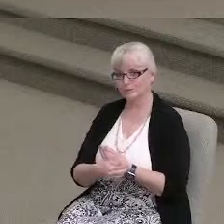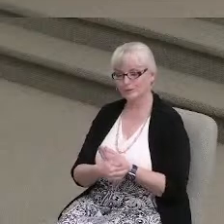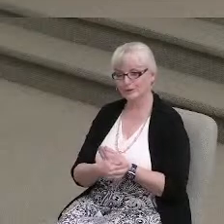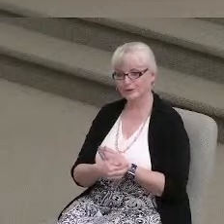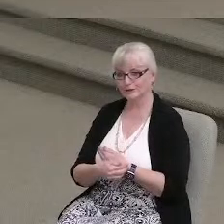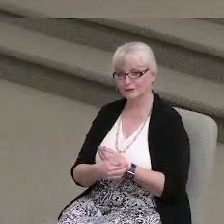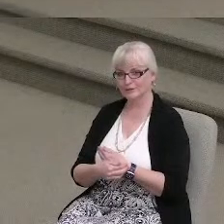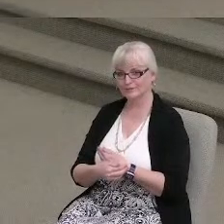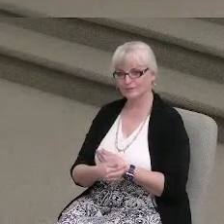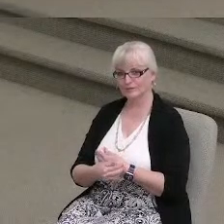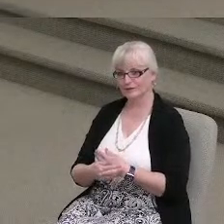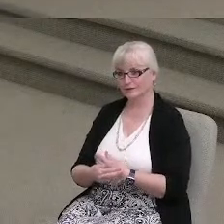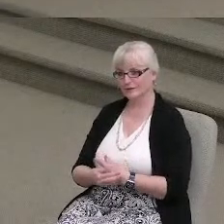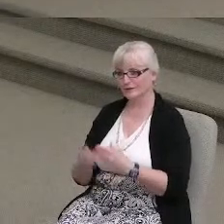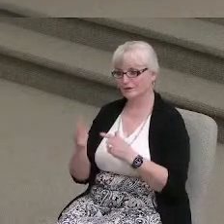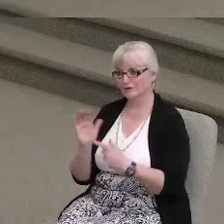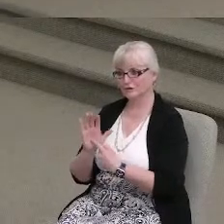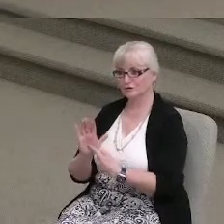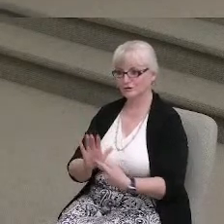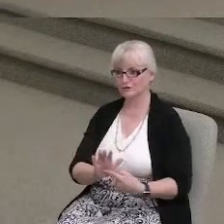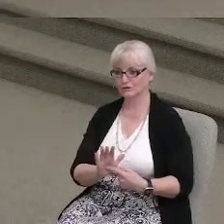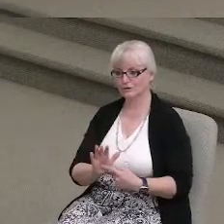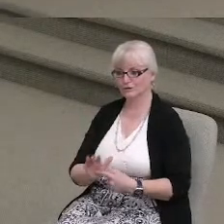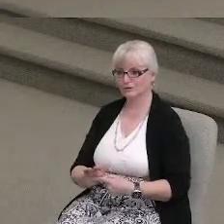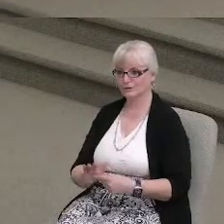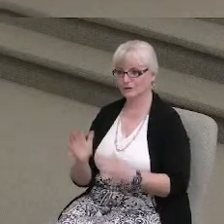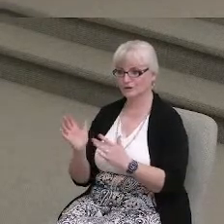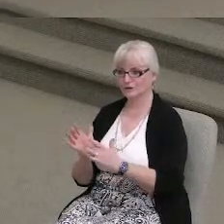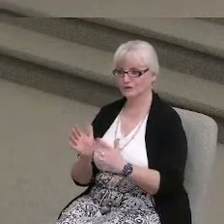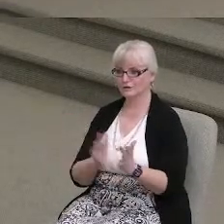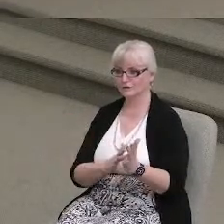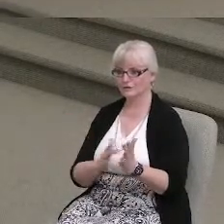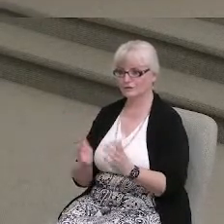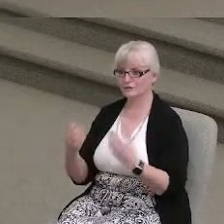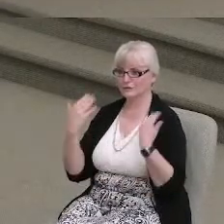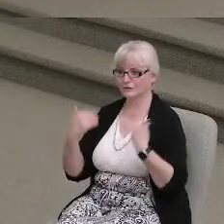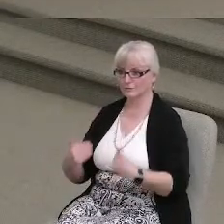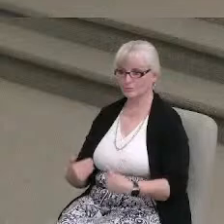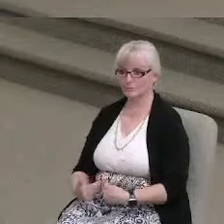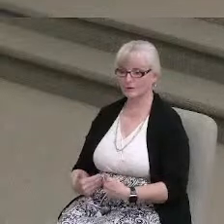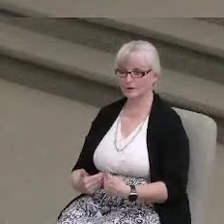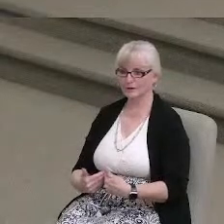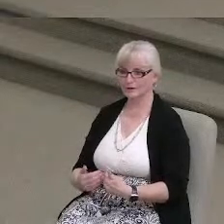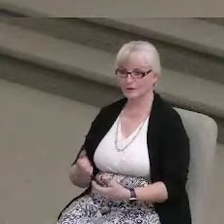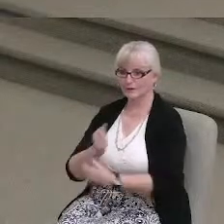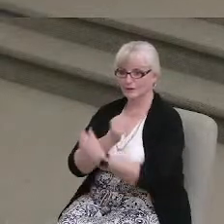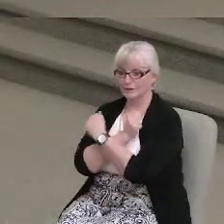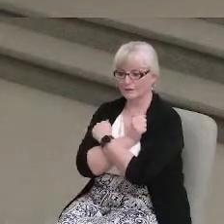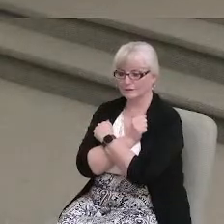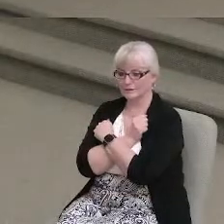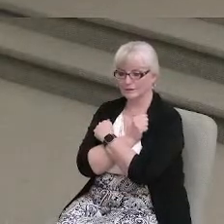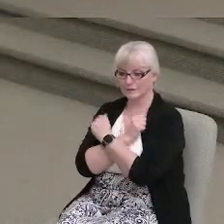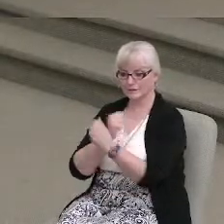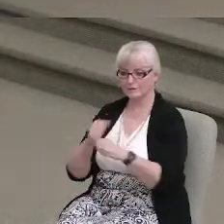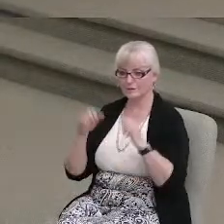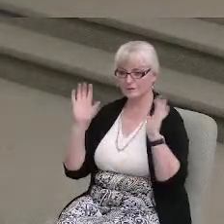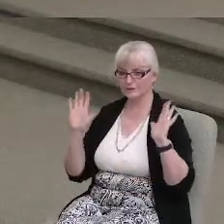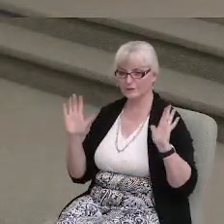body, broken for us, reminds us of his enduring love and the sacrifice he willingly